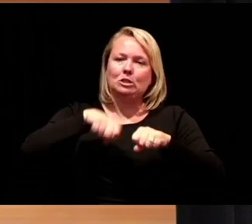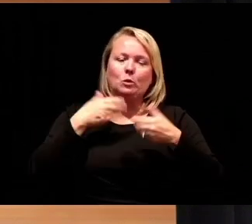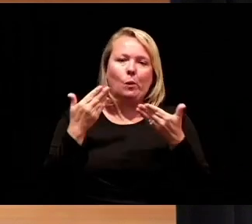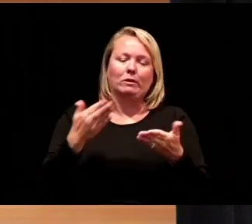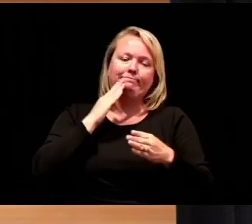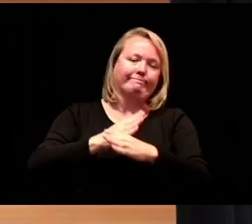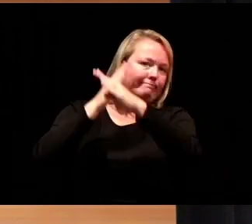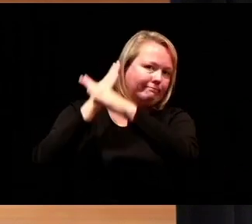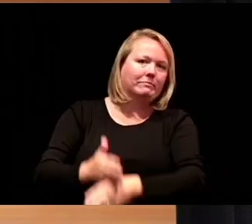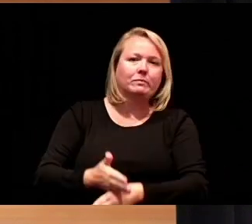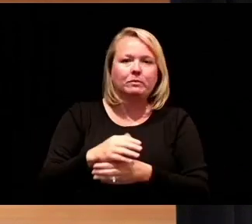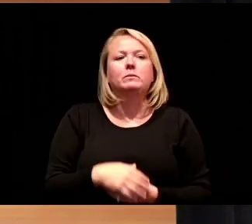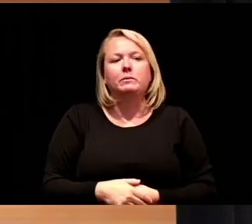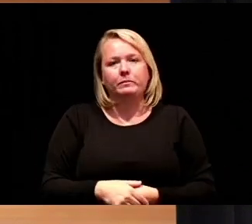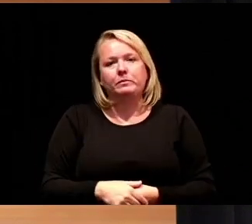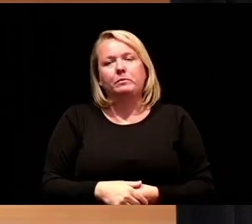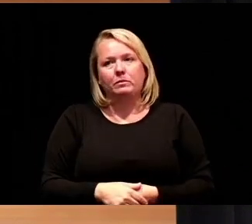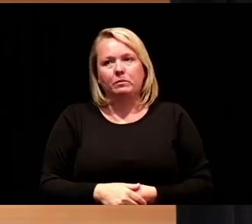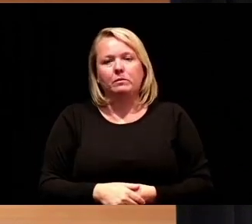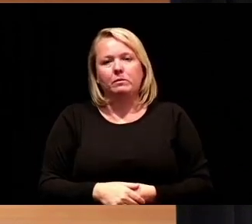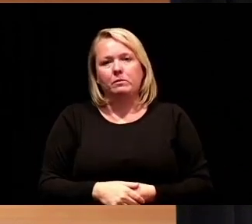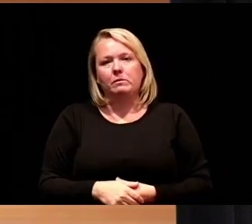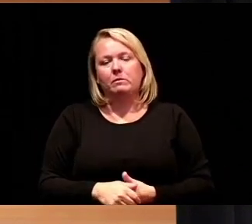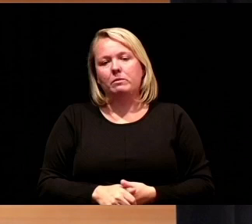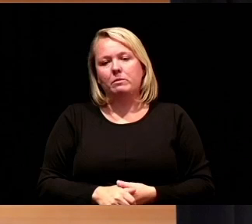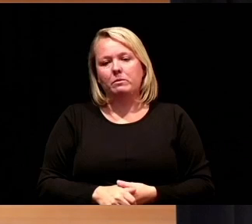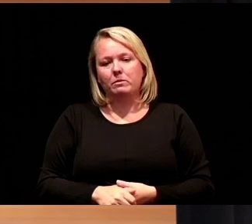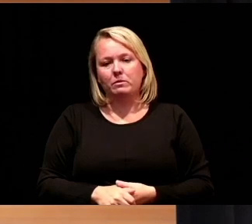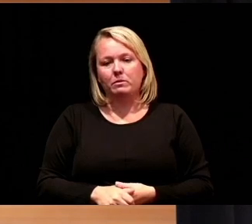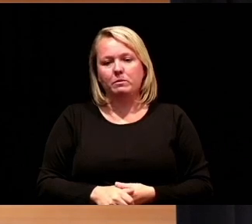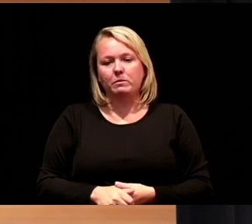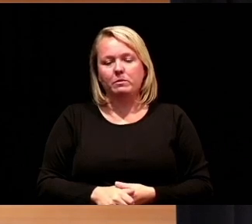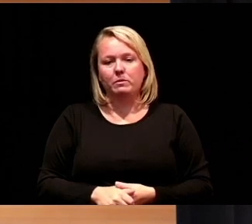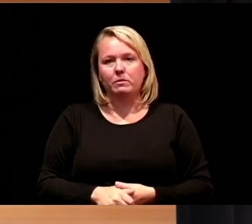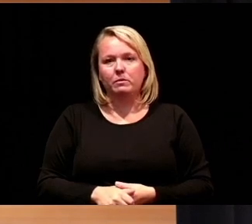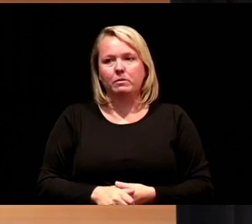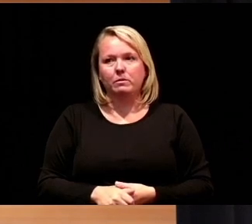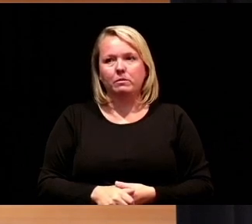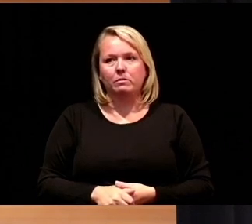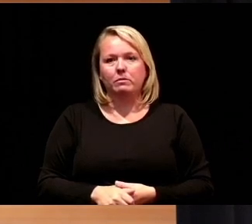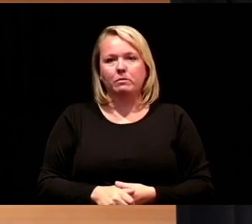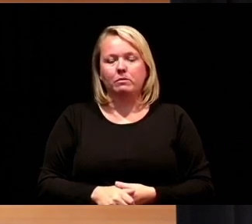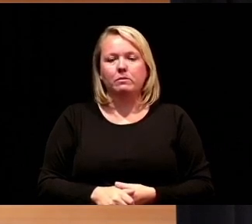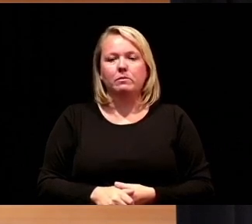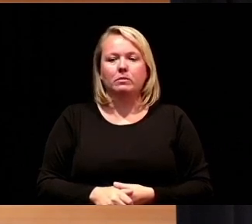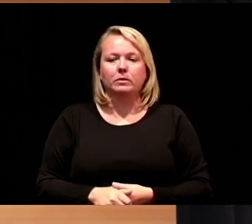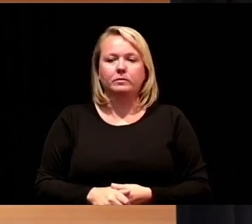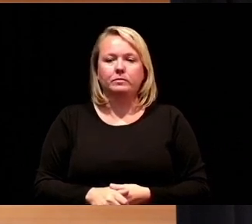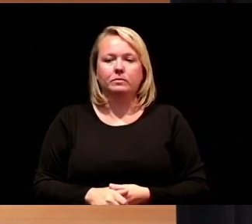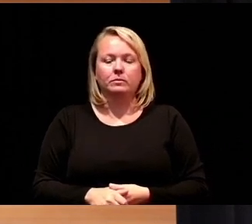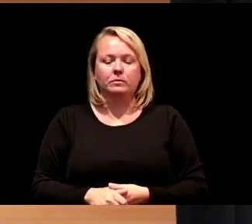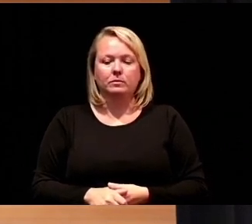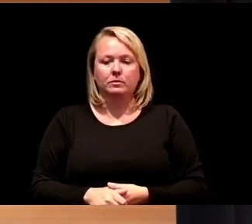coincidentally, during the same period of time, over 200 cities have passed various laws making it either